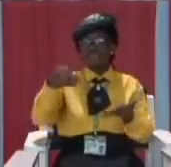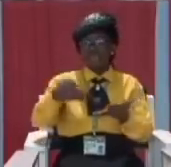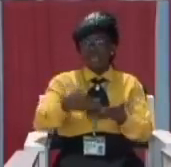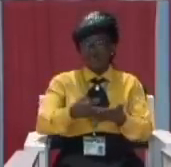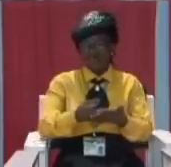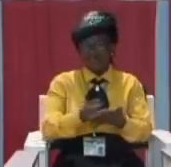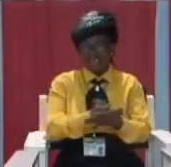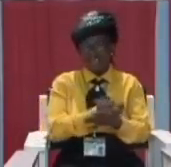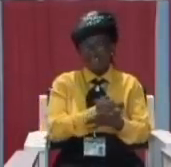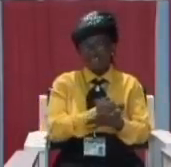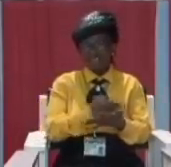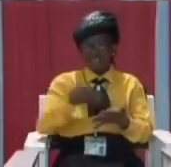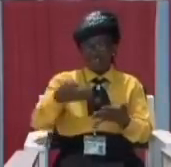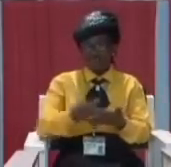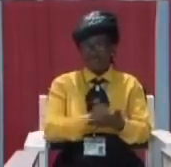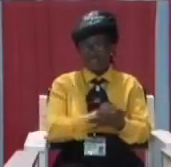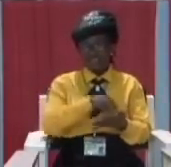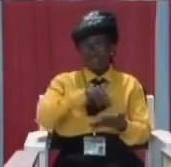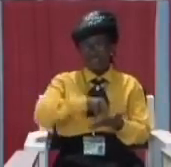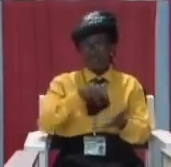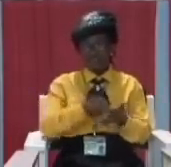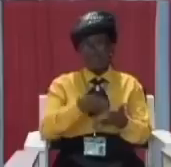Fresh means new,